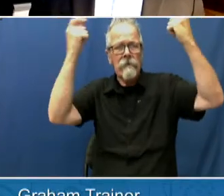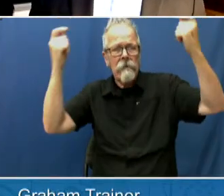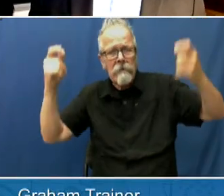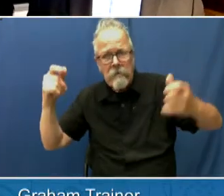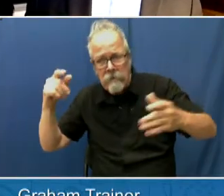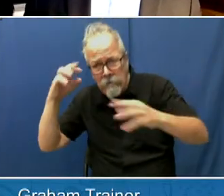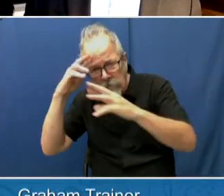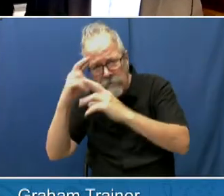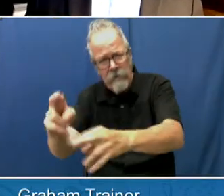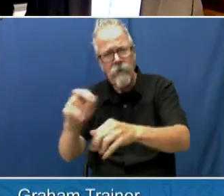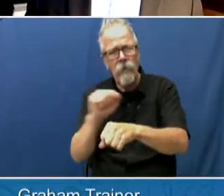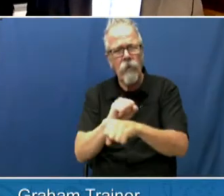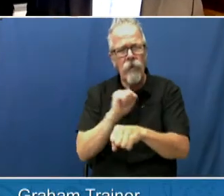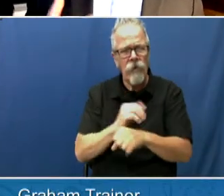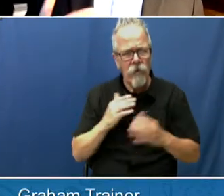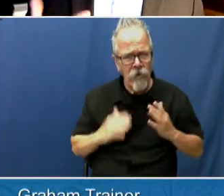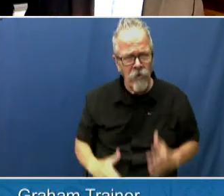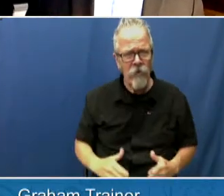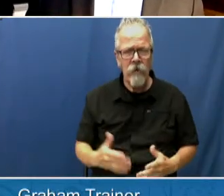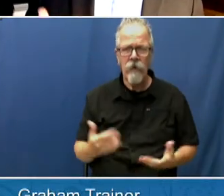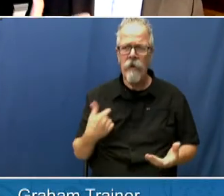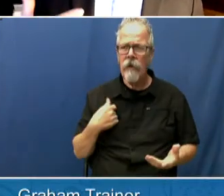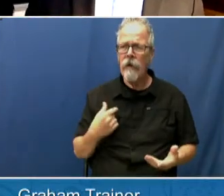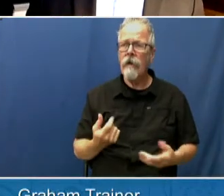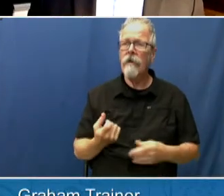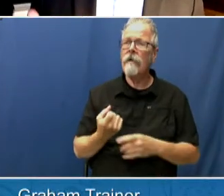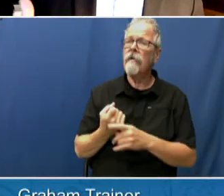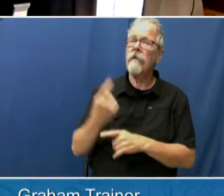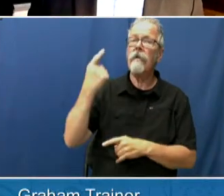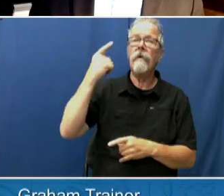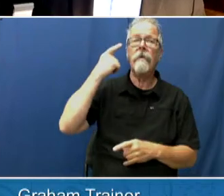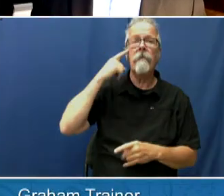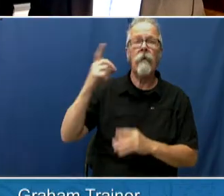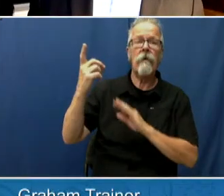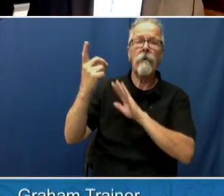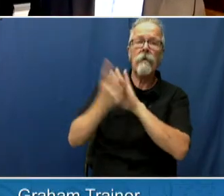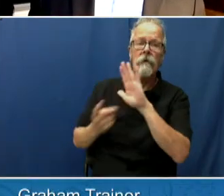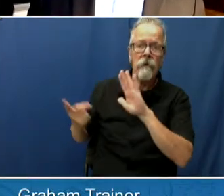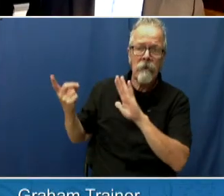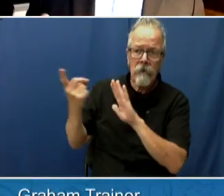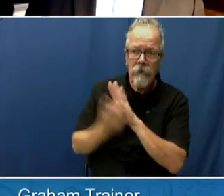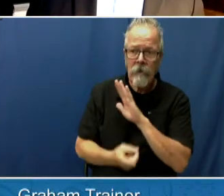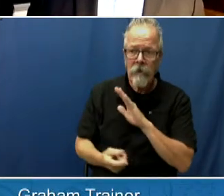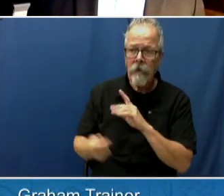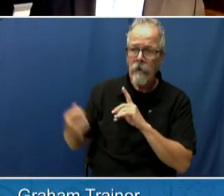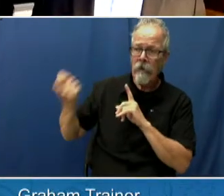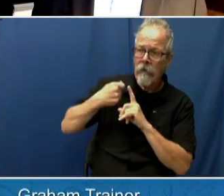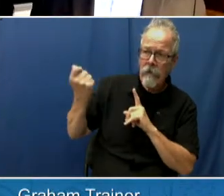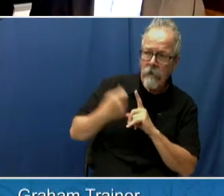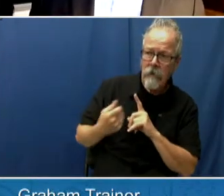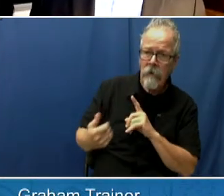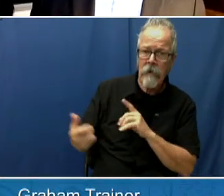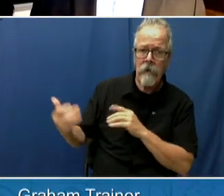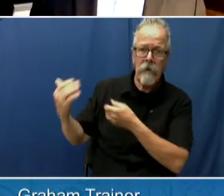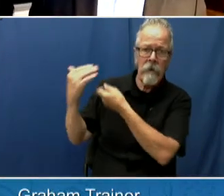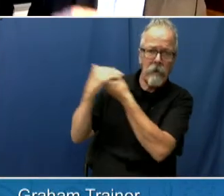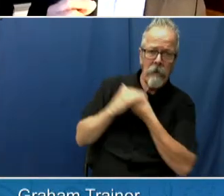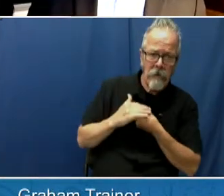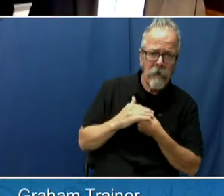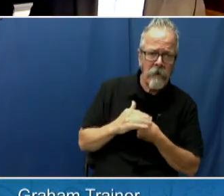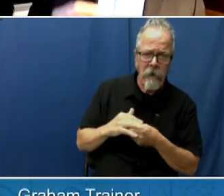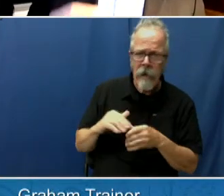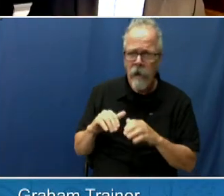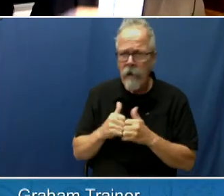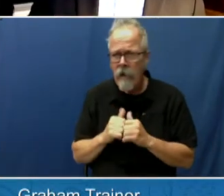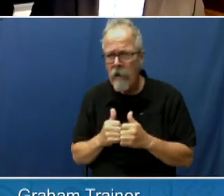that one of the greatest tools for combating discrimination, harassment, and inequities in the economy is through a union contract, and